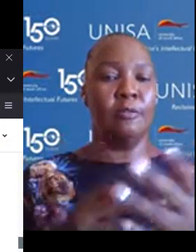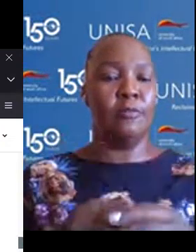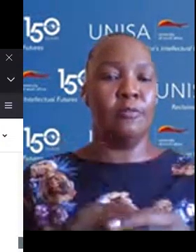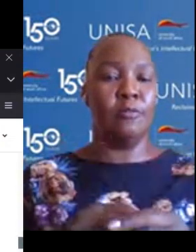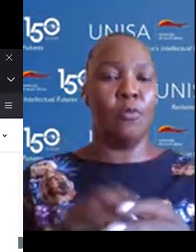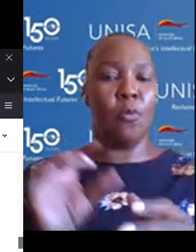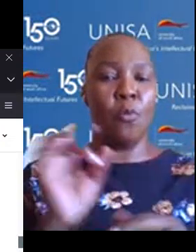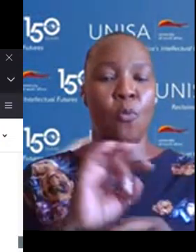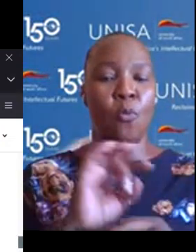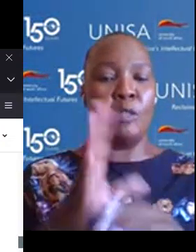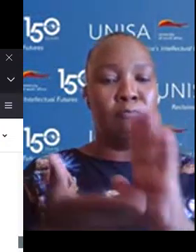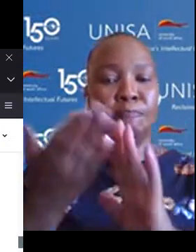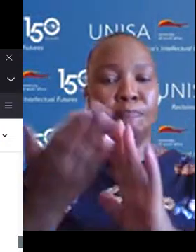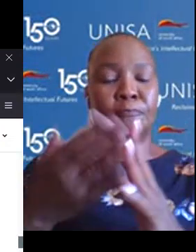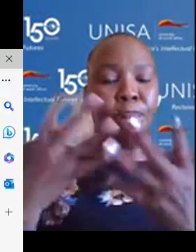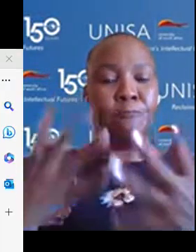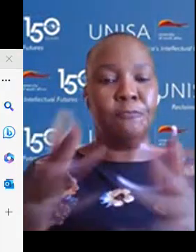loaded,